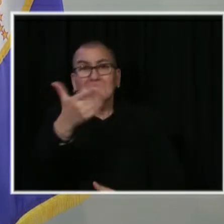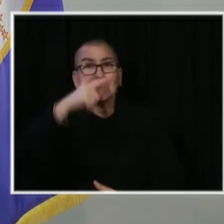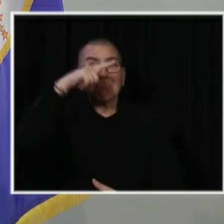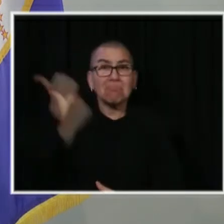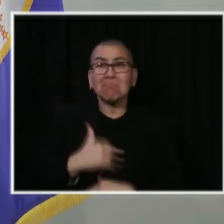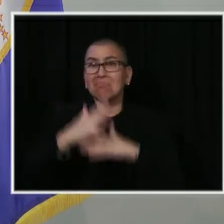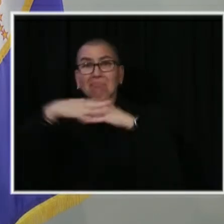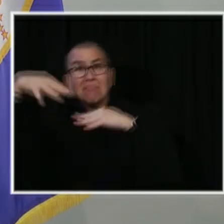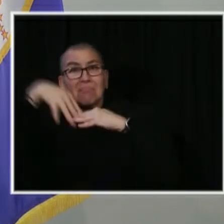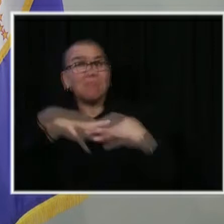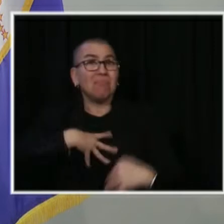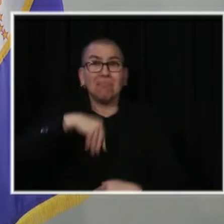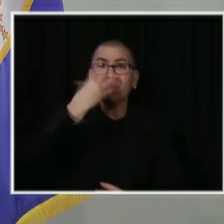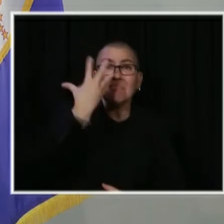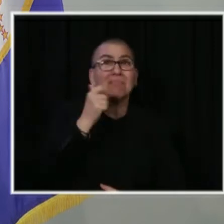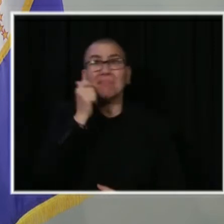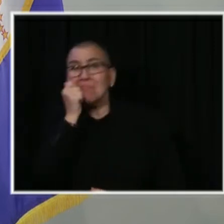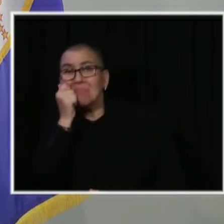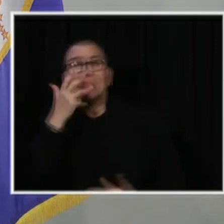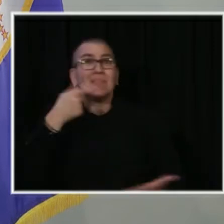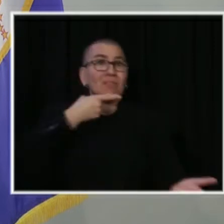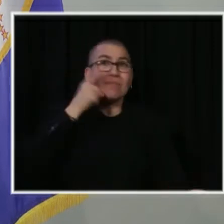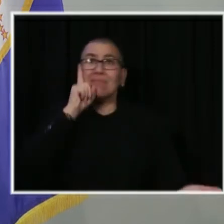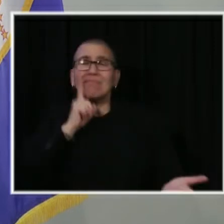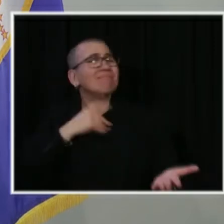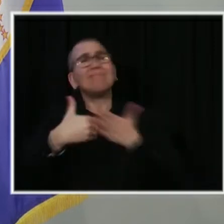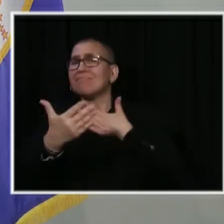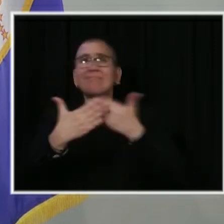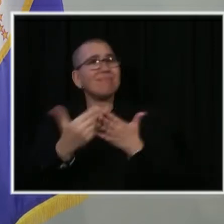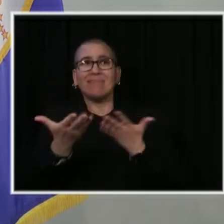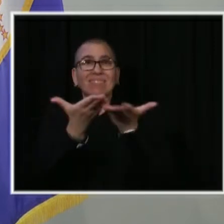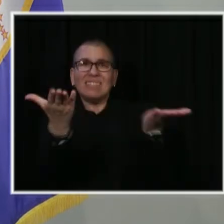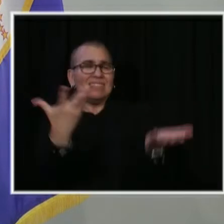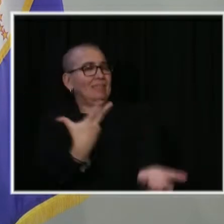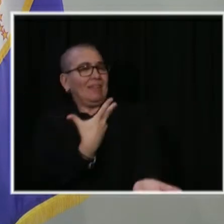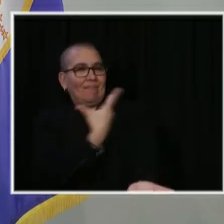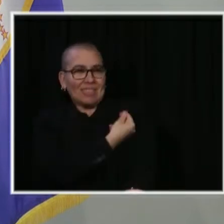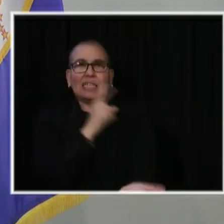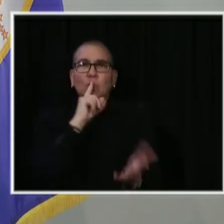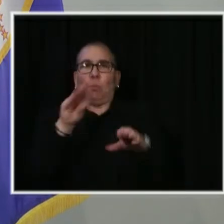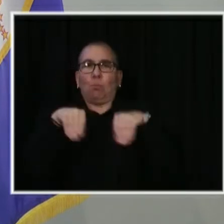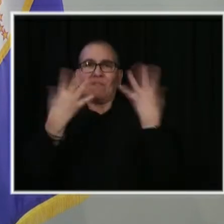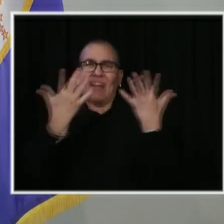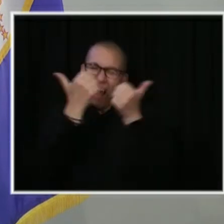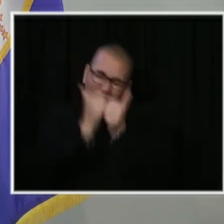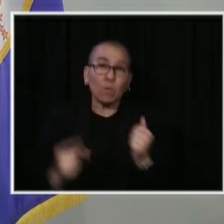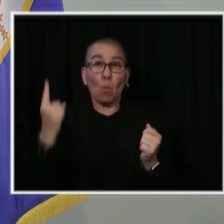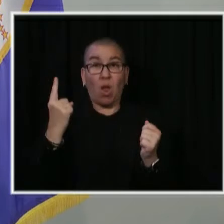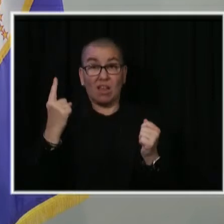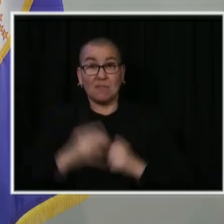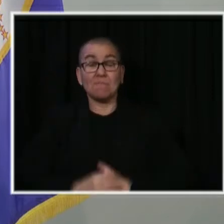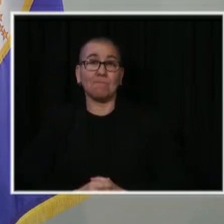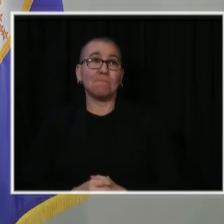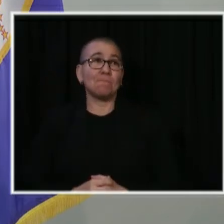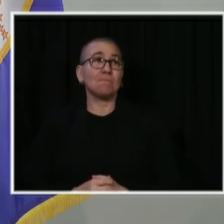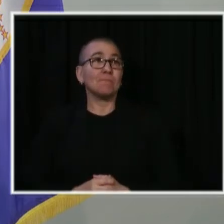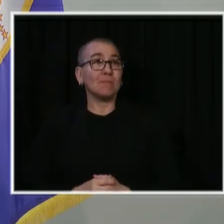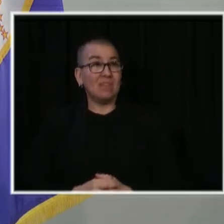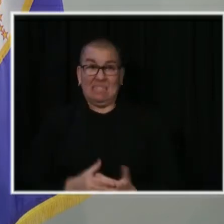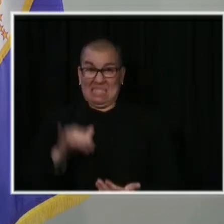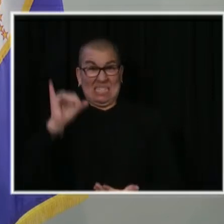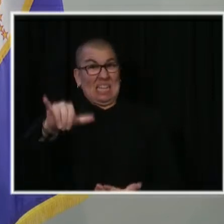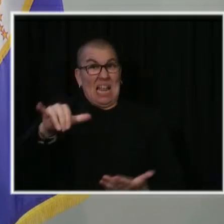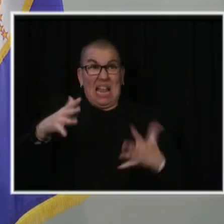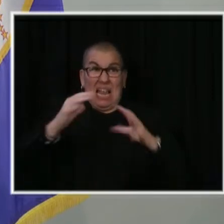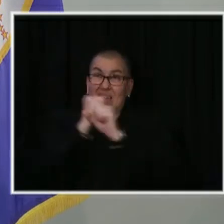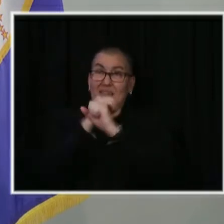you will have the same vaccination rates across the state and across those ethnic and socioeconomic groups. That plan is in place. That's where this